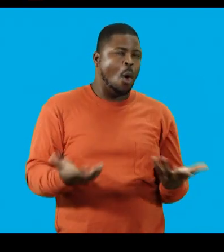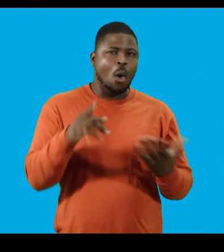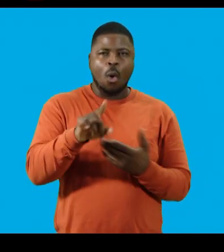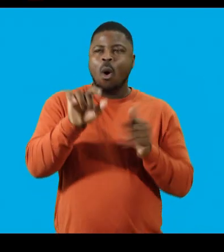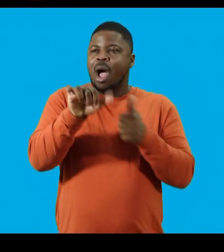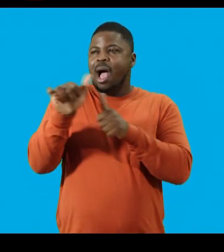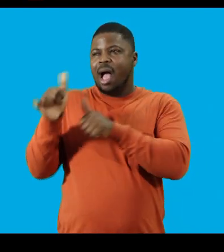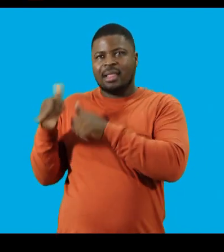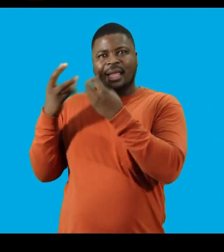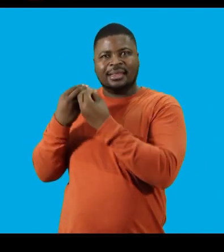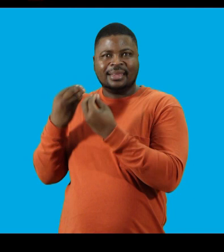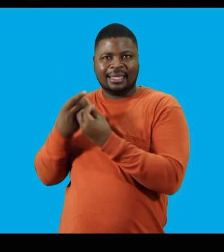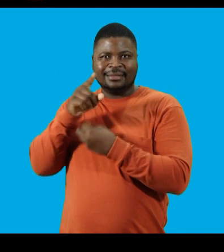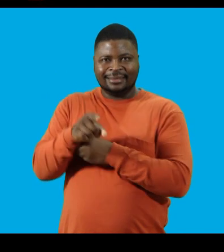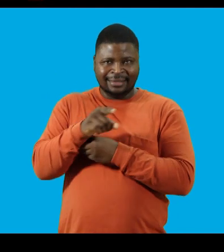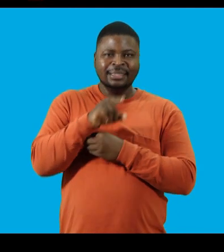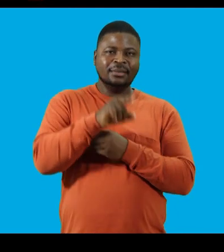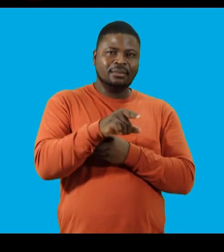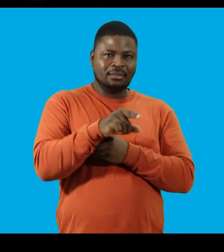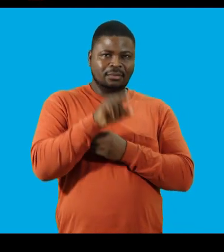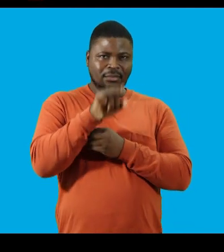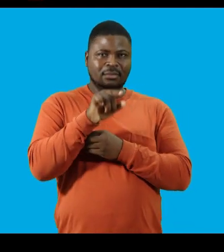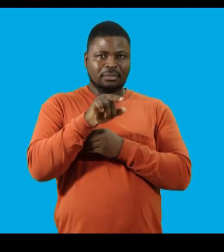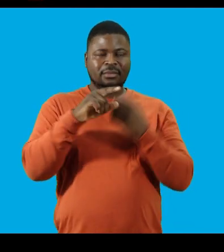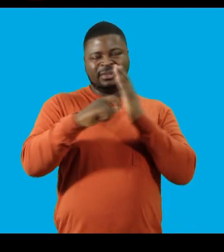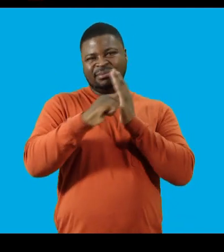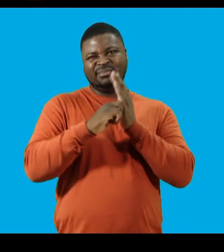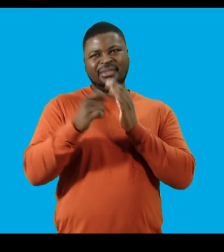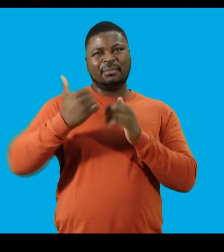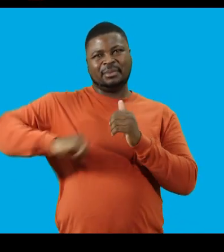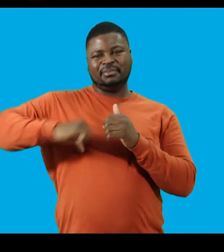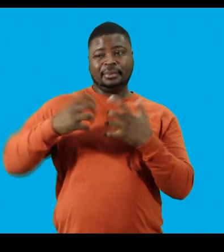and all your other, rates and taxes.